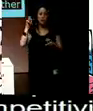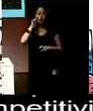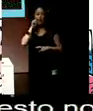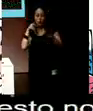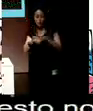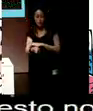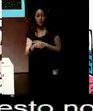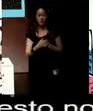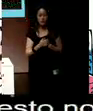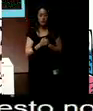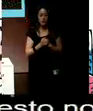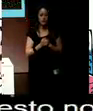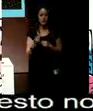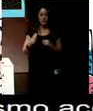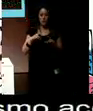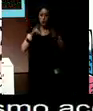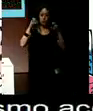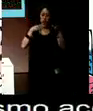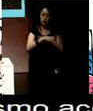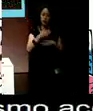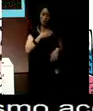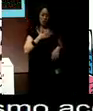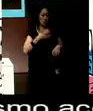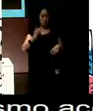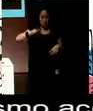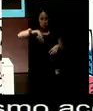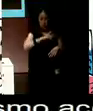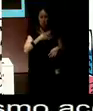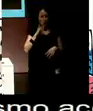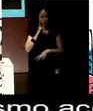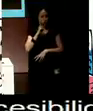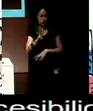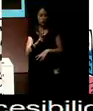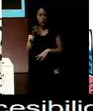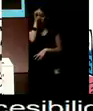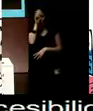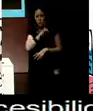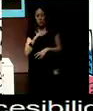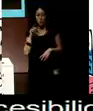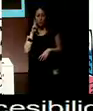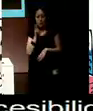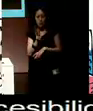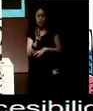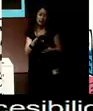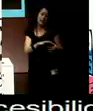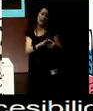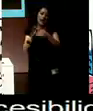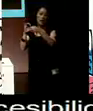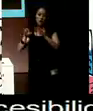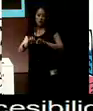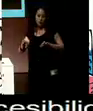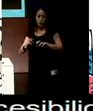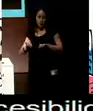Accessibility to us, as we see it, is about the software. It's about the human aspect, the human